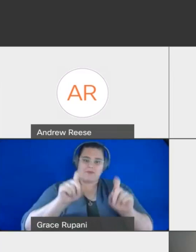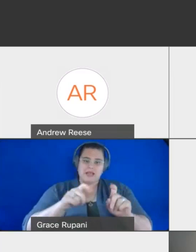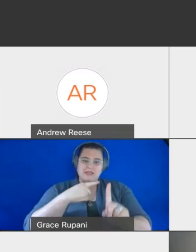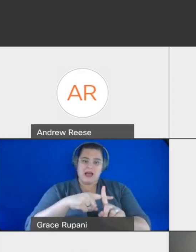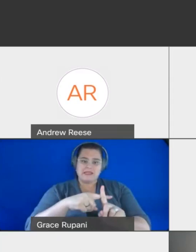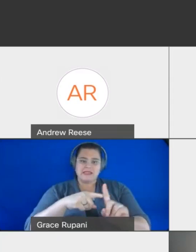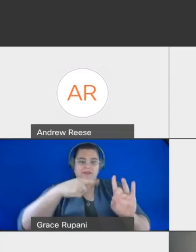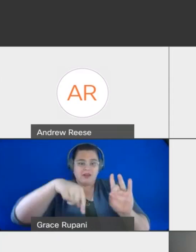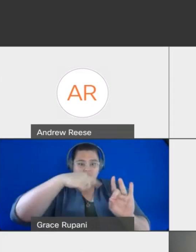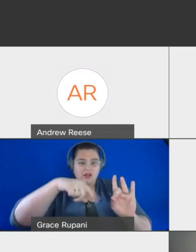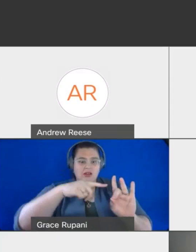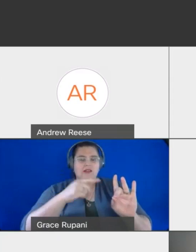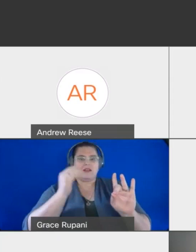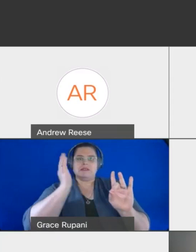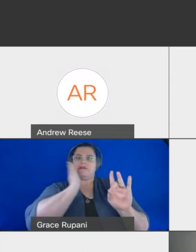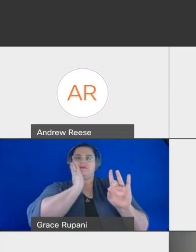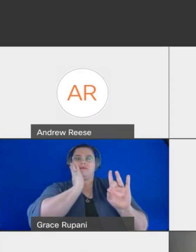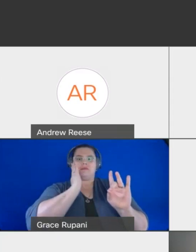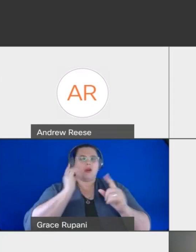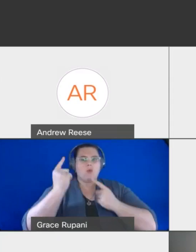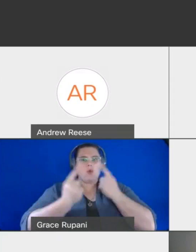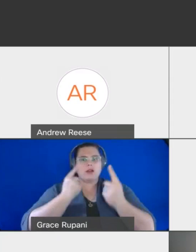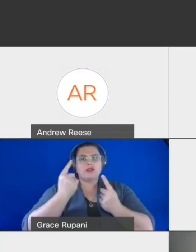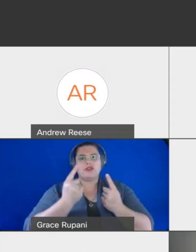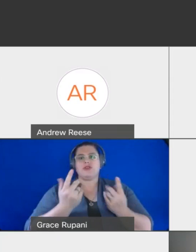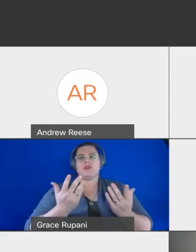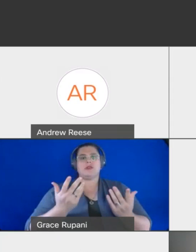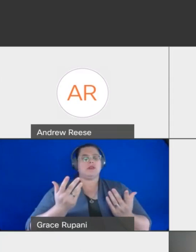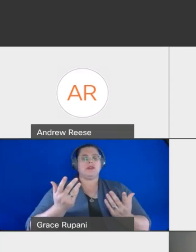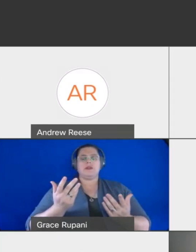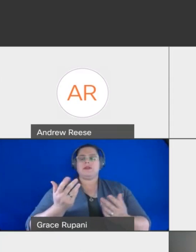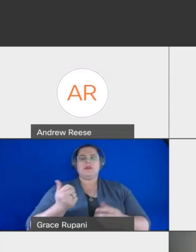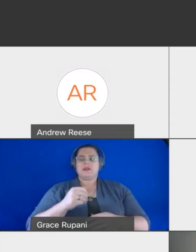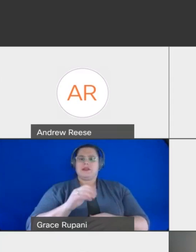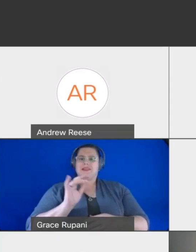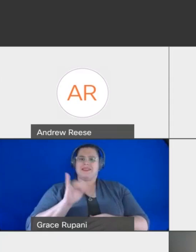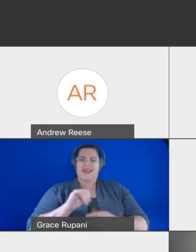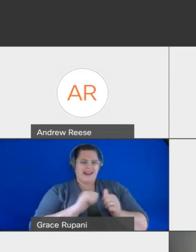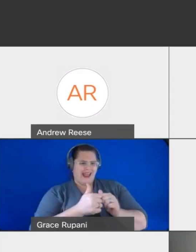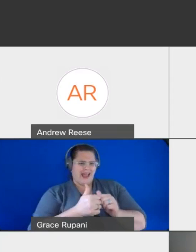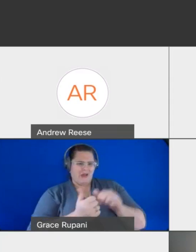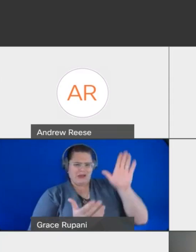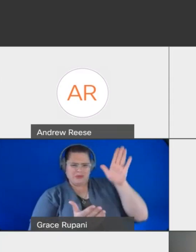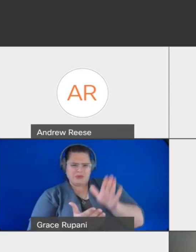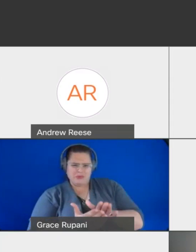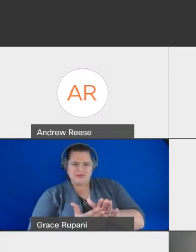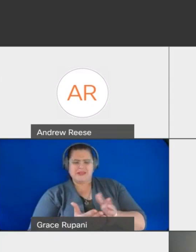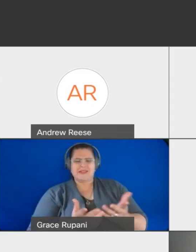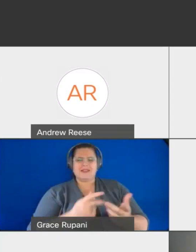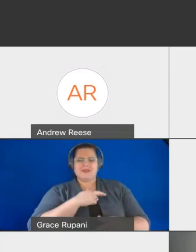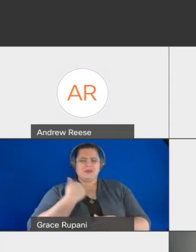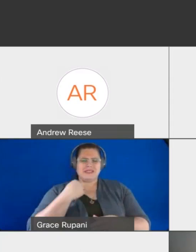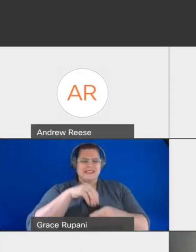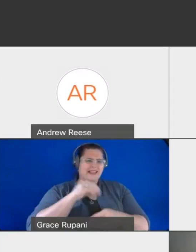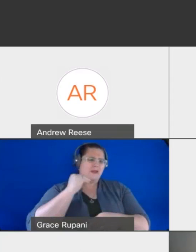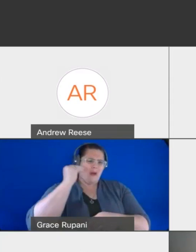wonder, what does the mitigation look like in that home? Are they exercising the